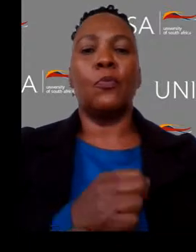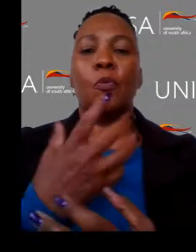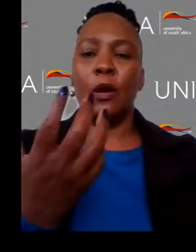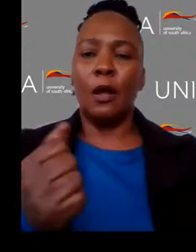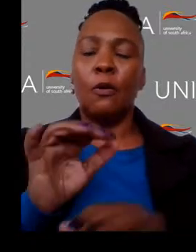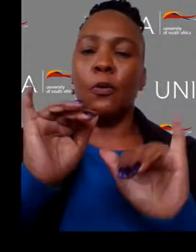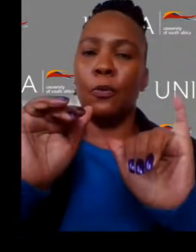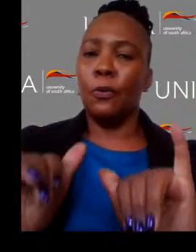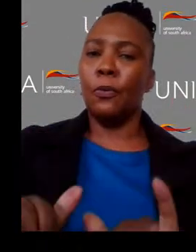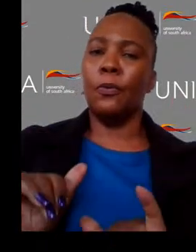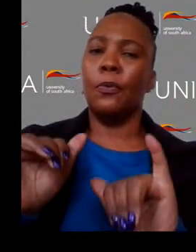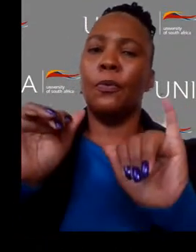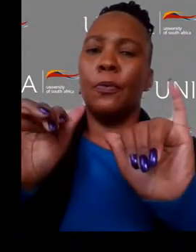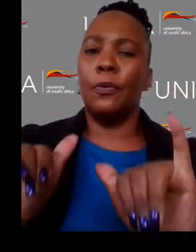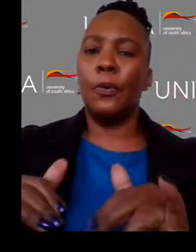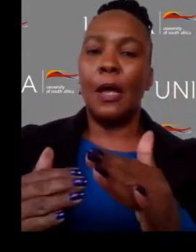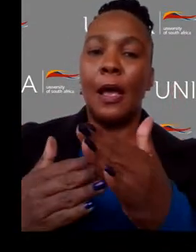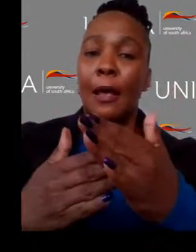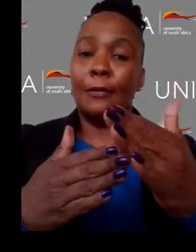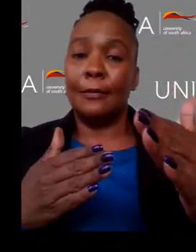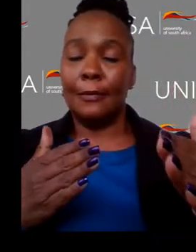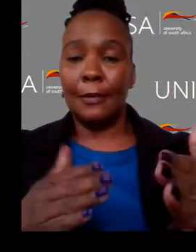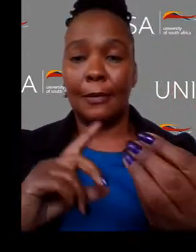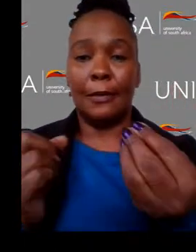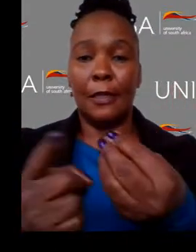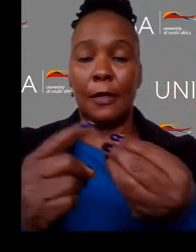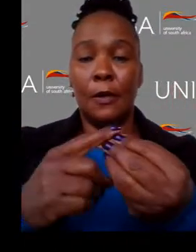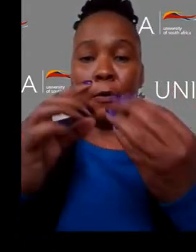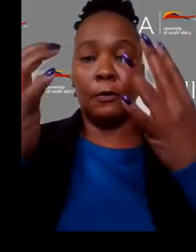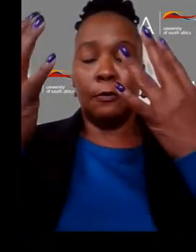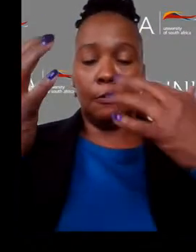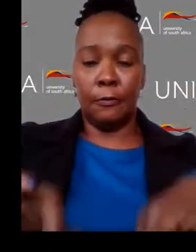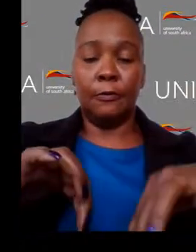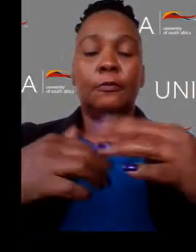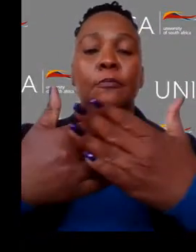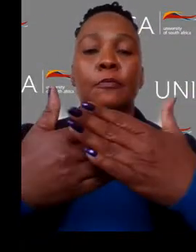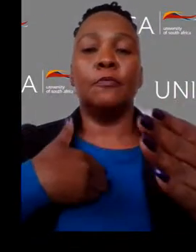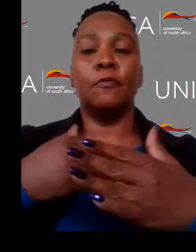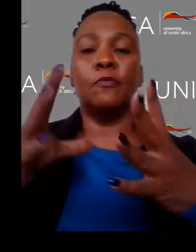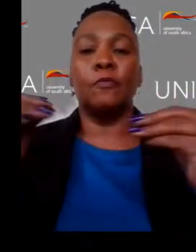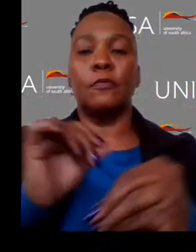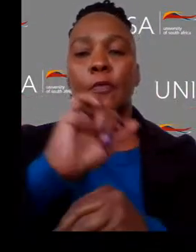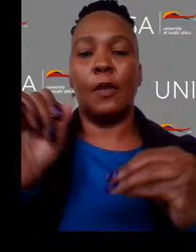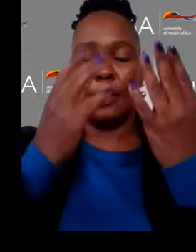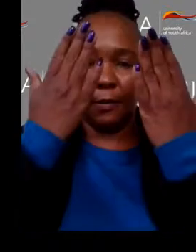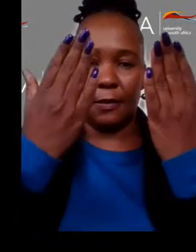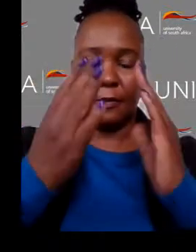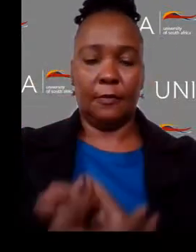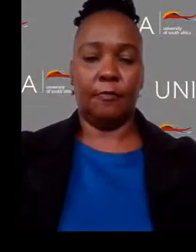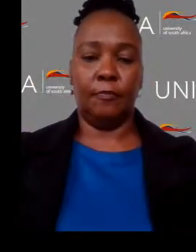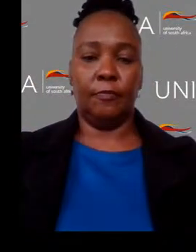wait until the sanction period lapses before completing their studies.